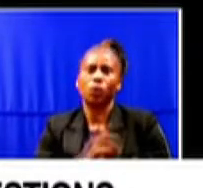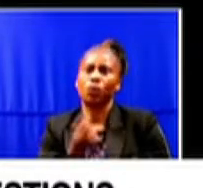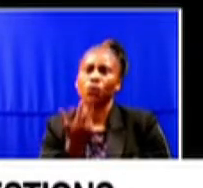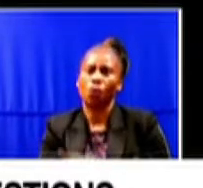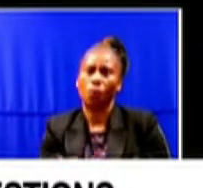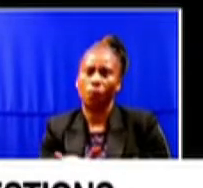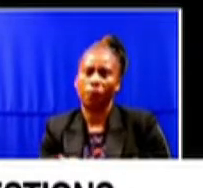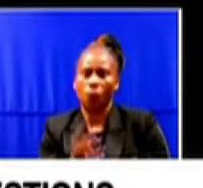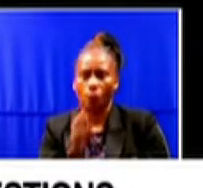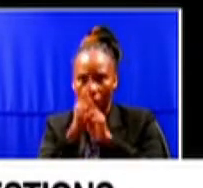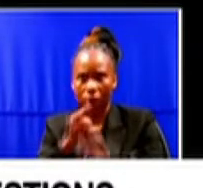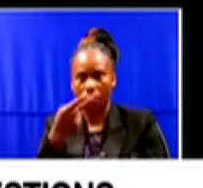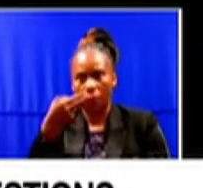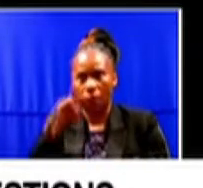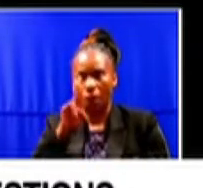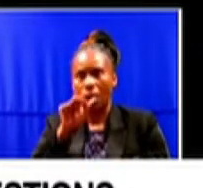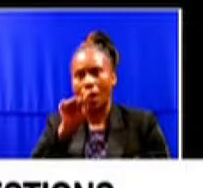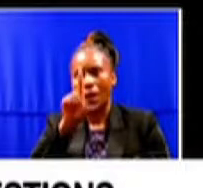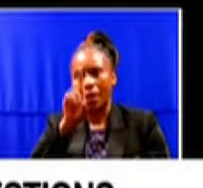Hodebe.